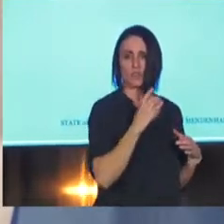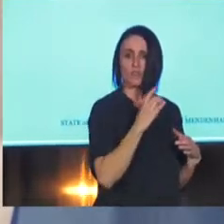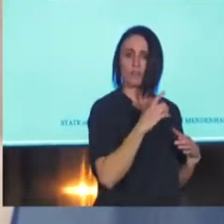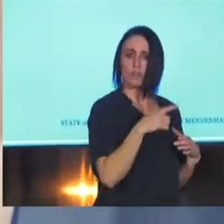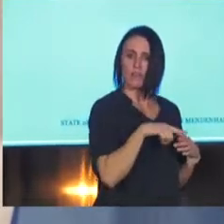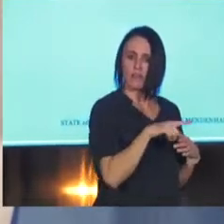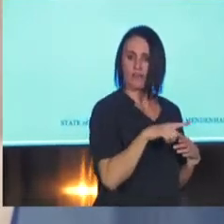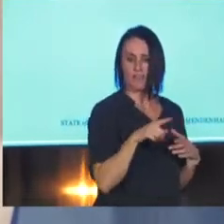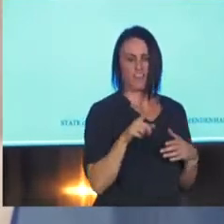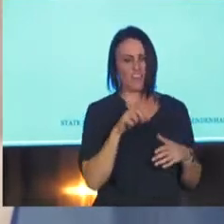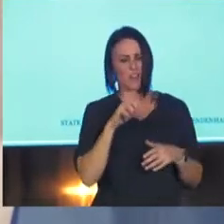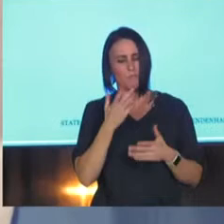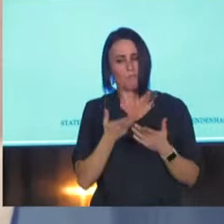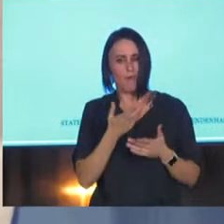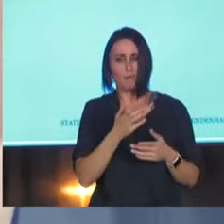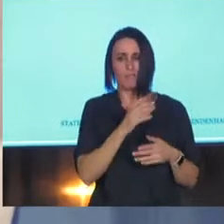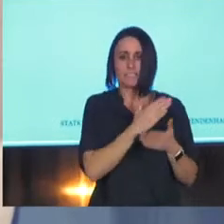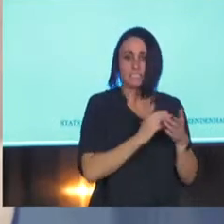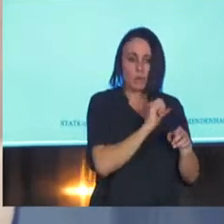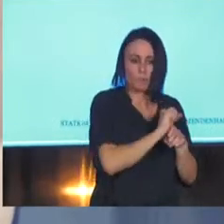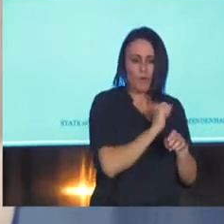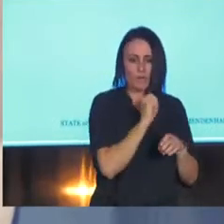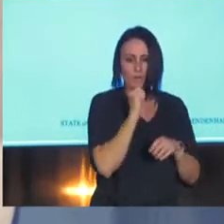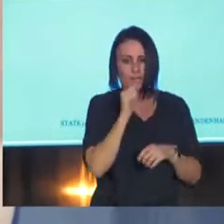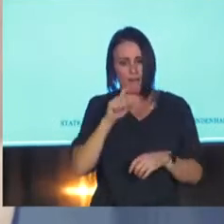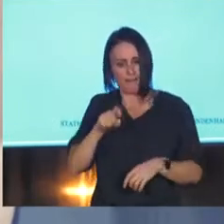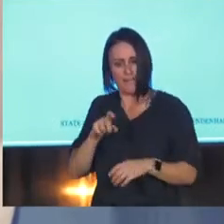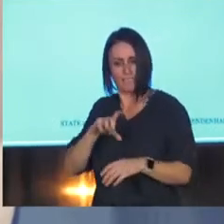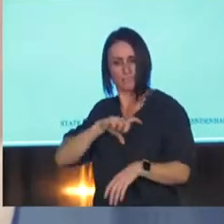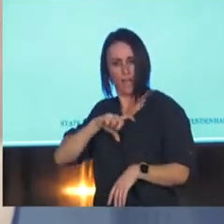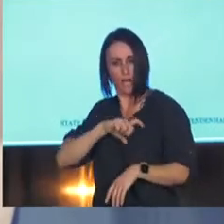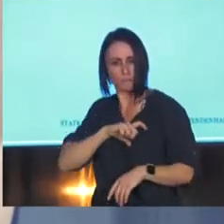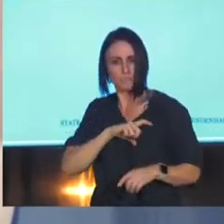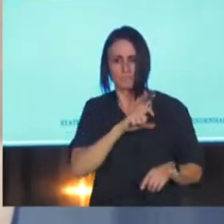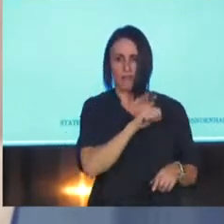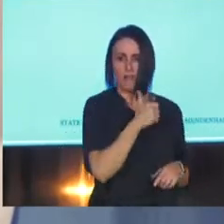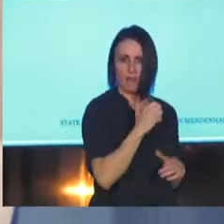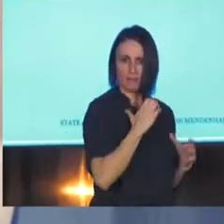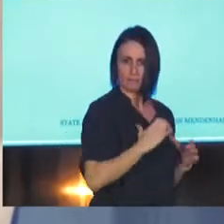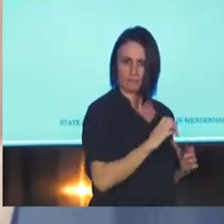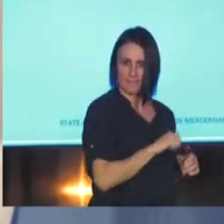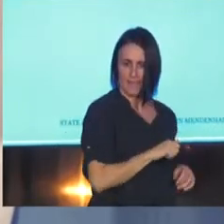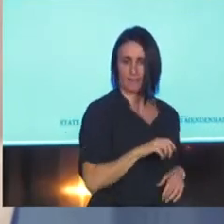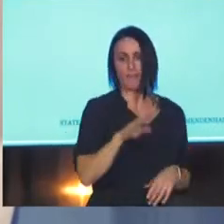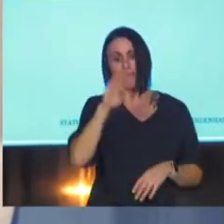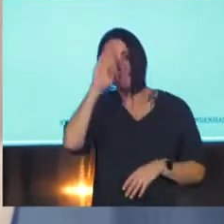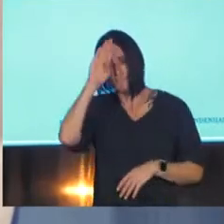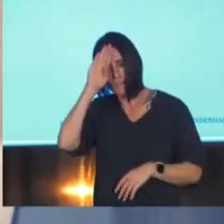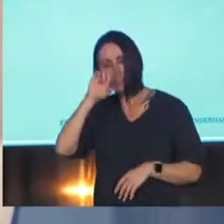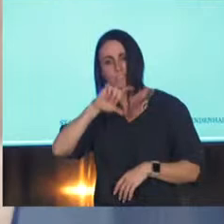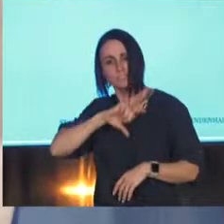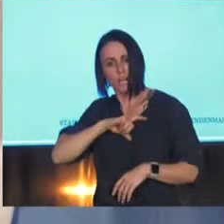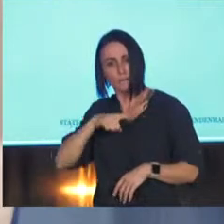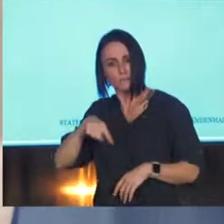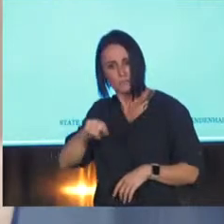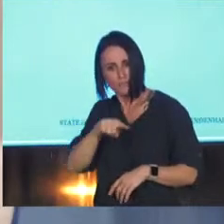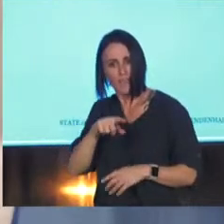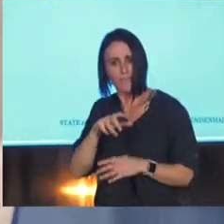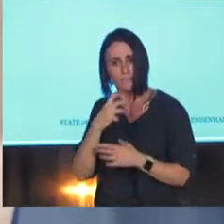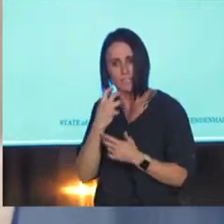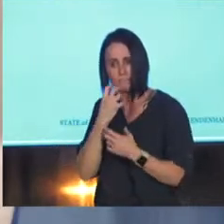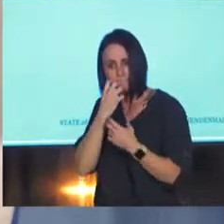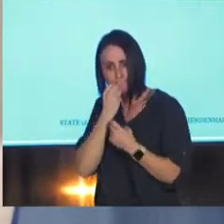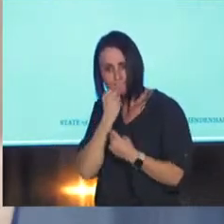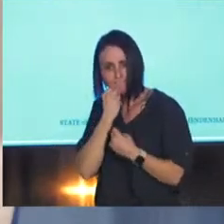sworn officers to respond. Our officers, 911 dispatchers, and our firefighters have embraced new training